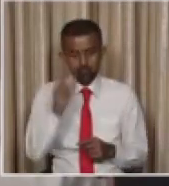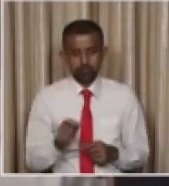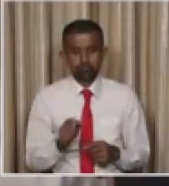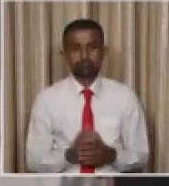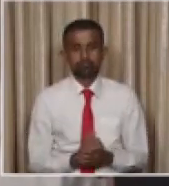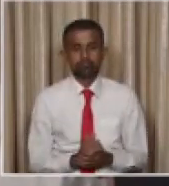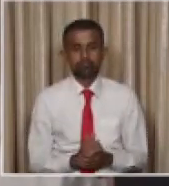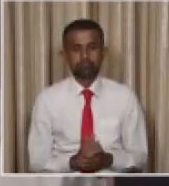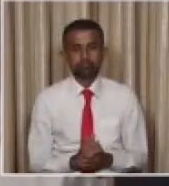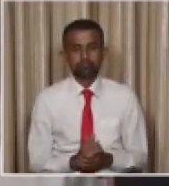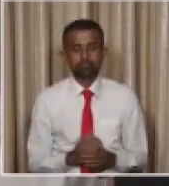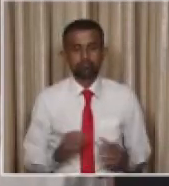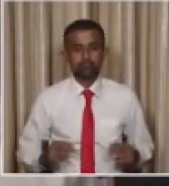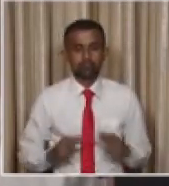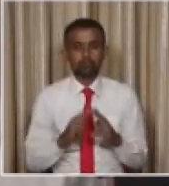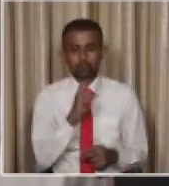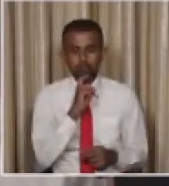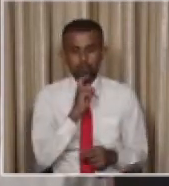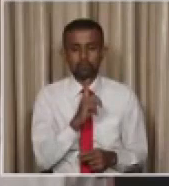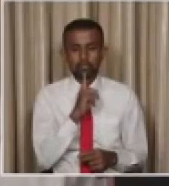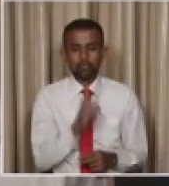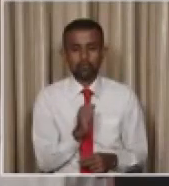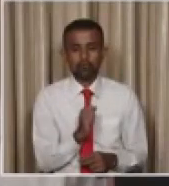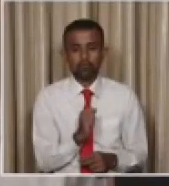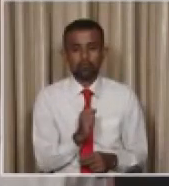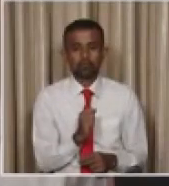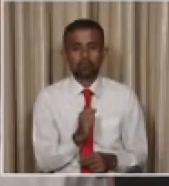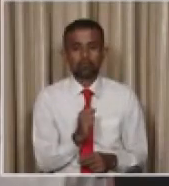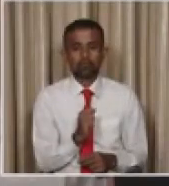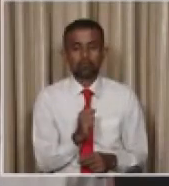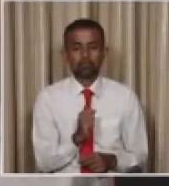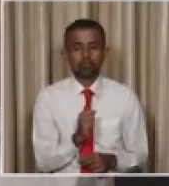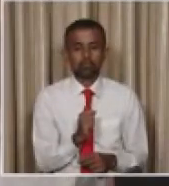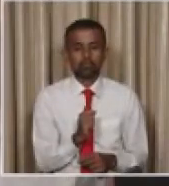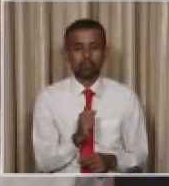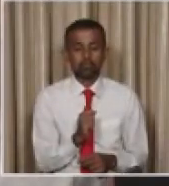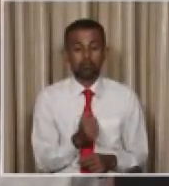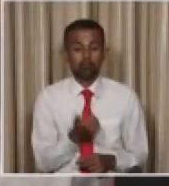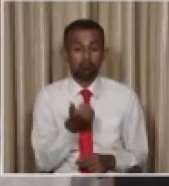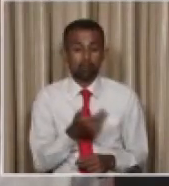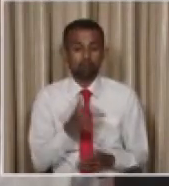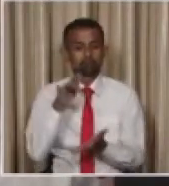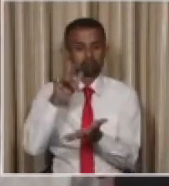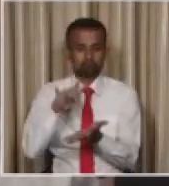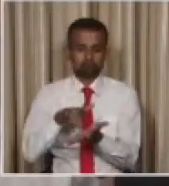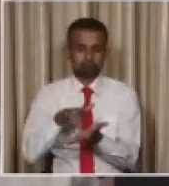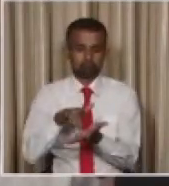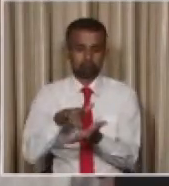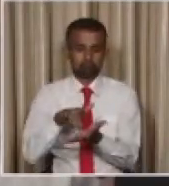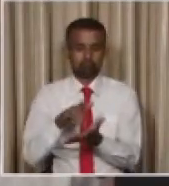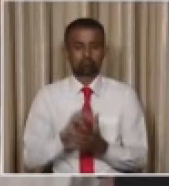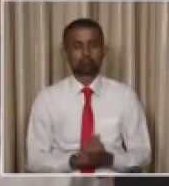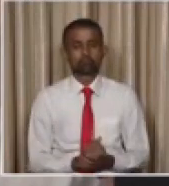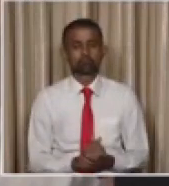So that is what they fall into. They get from two genders, both from us and under Article 4C and from